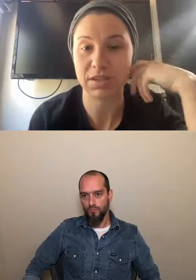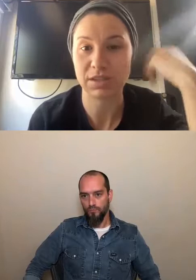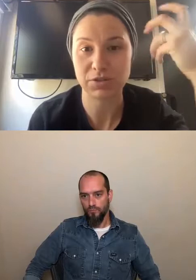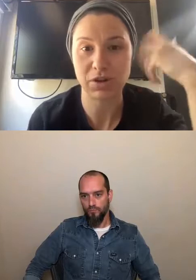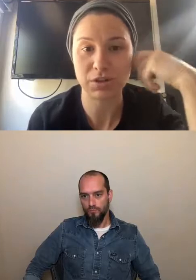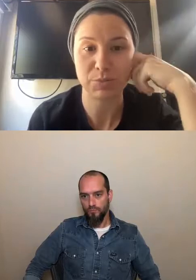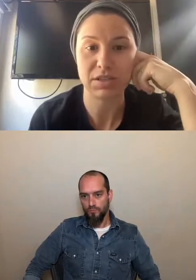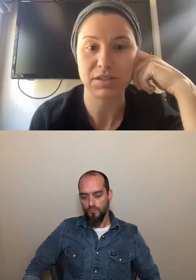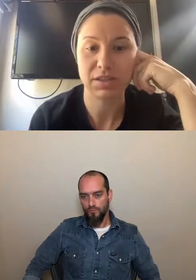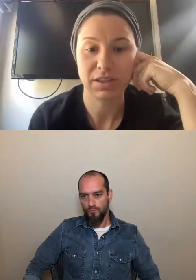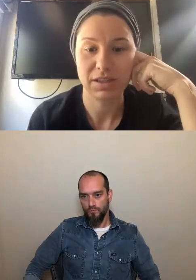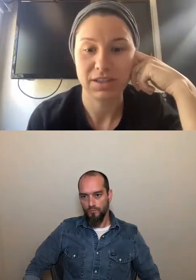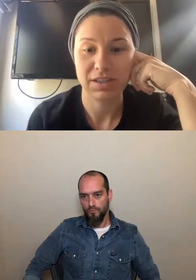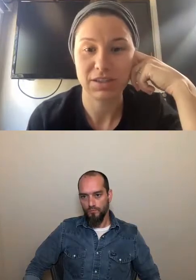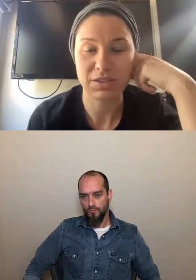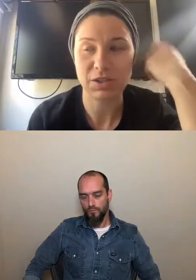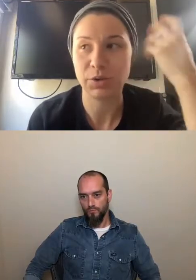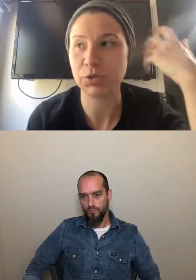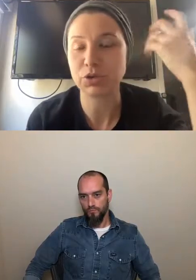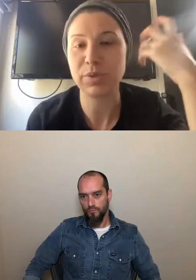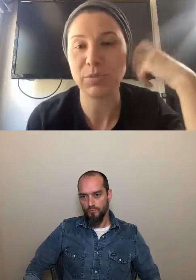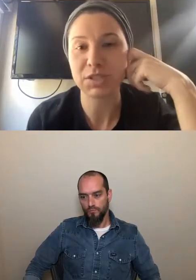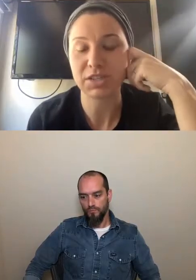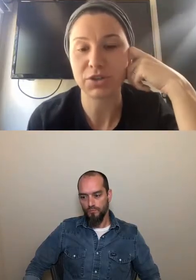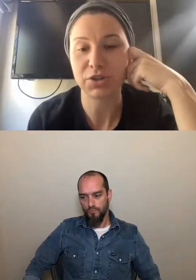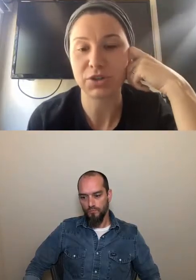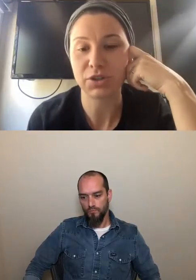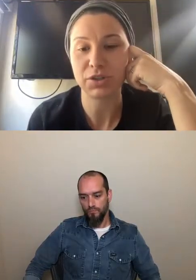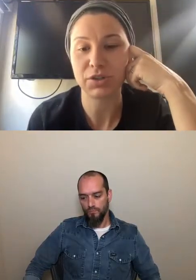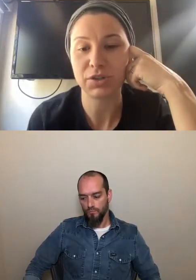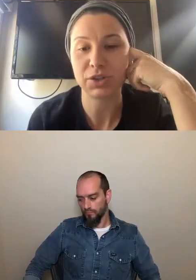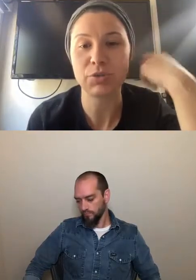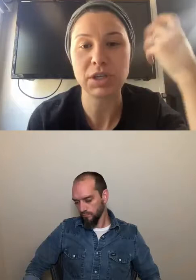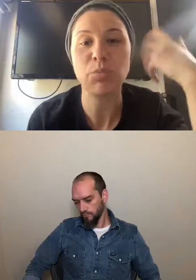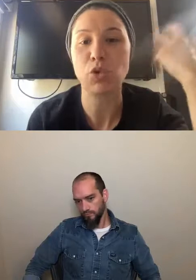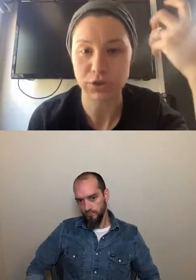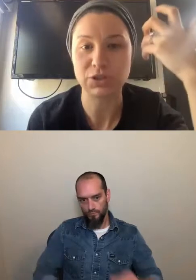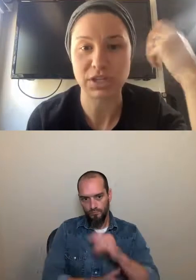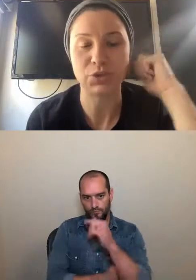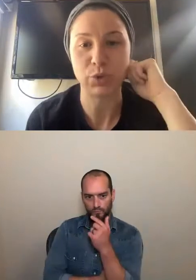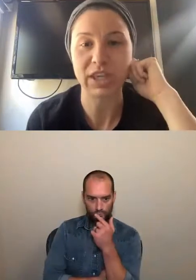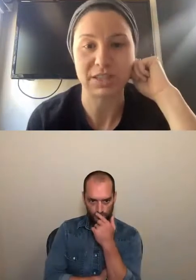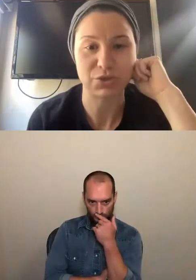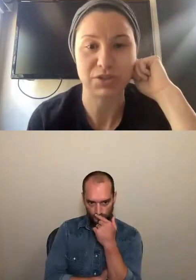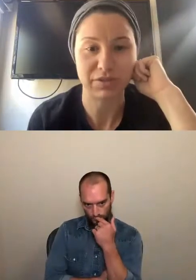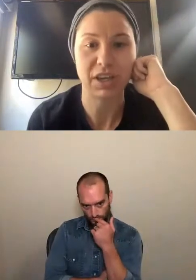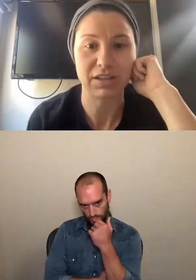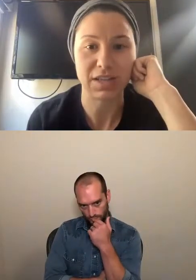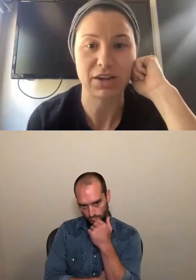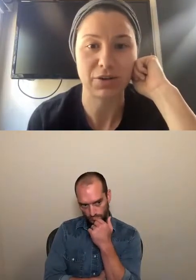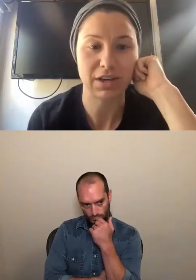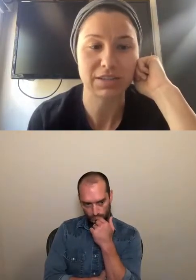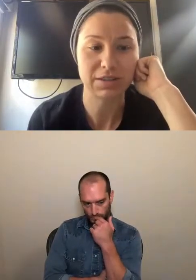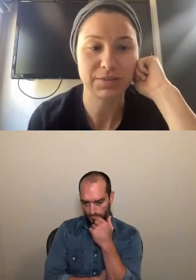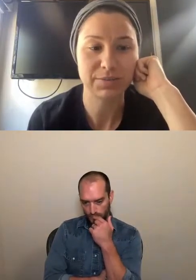inspect and your knowledge base. So in order to be a mold tester, you need more than just a weekend certificate. Is